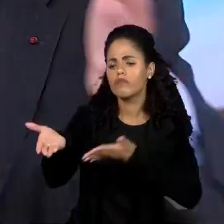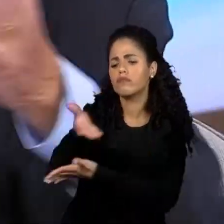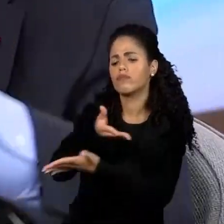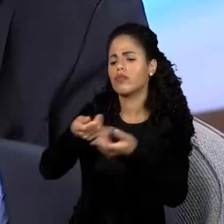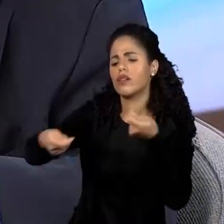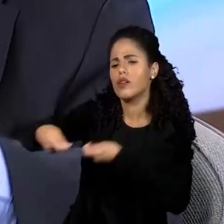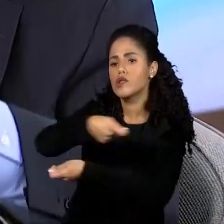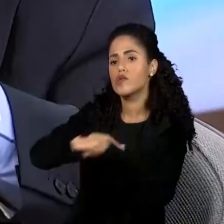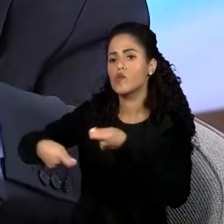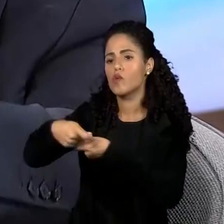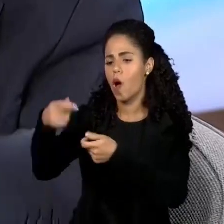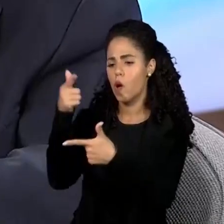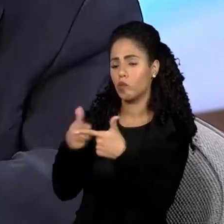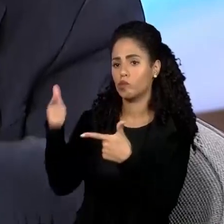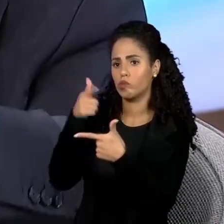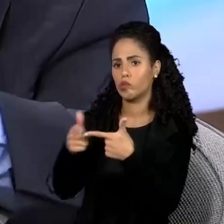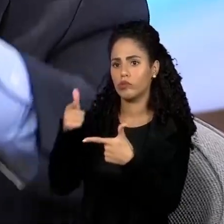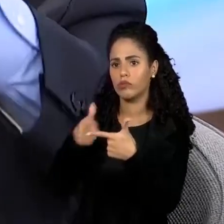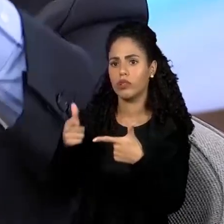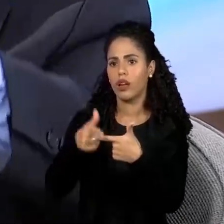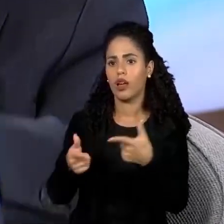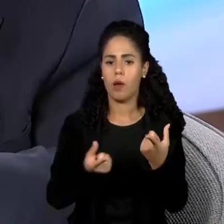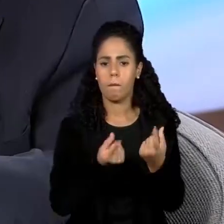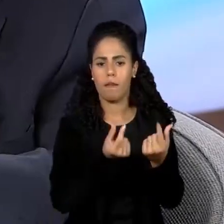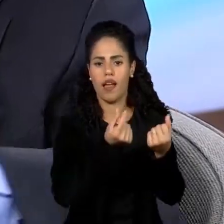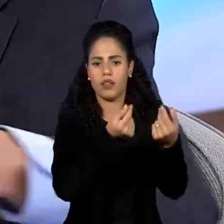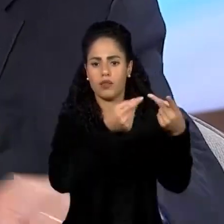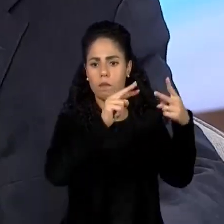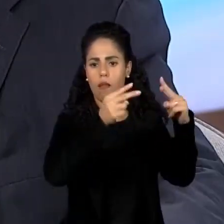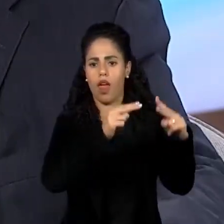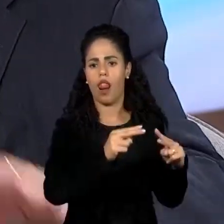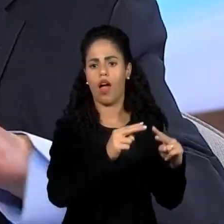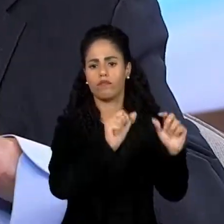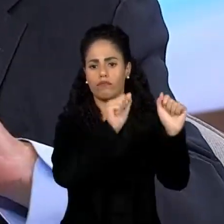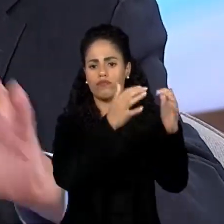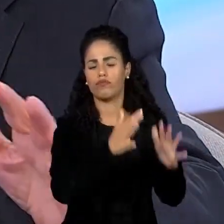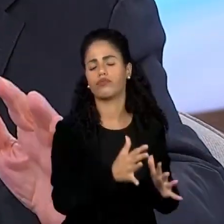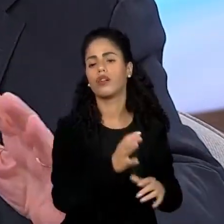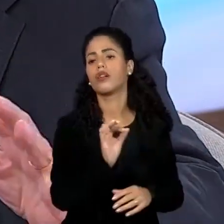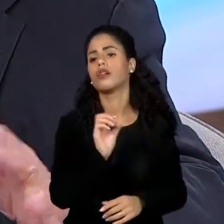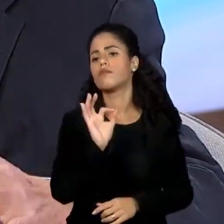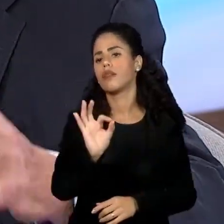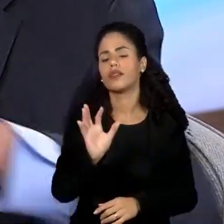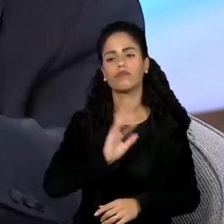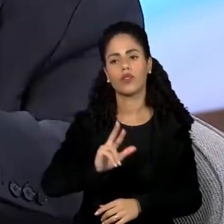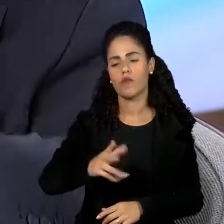market responded to the problems, prices would come down, and